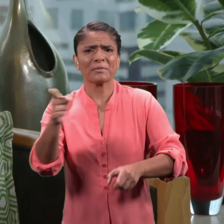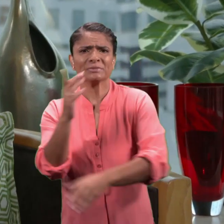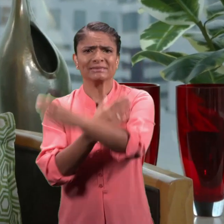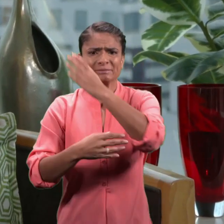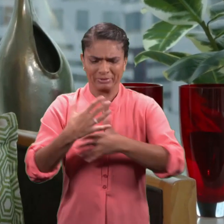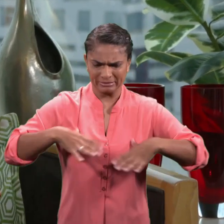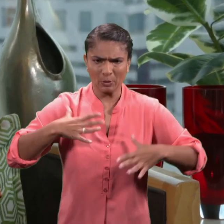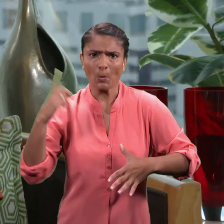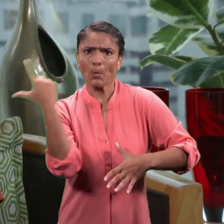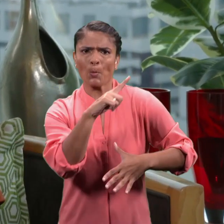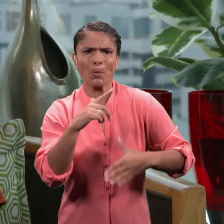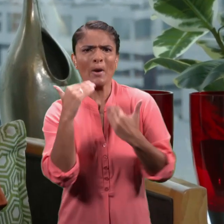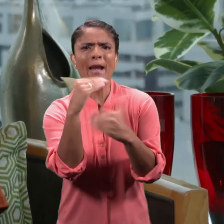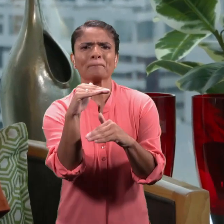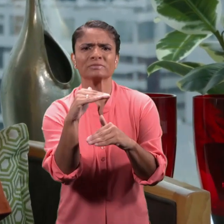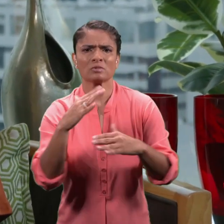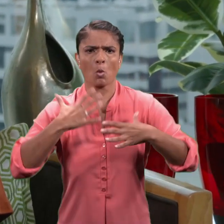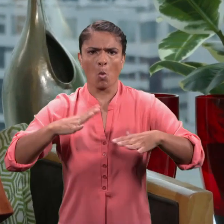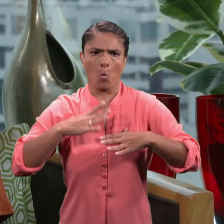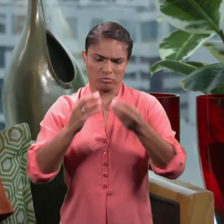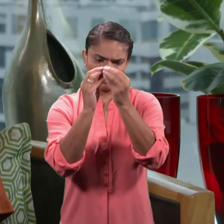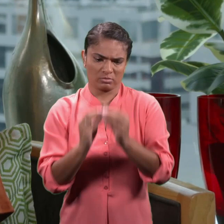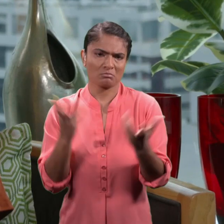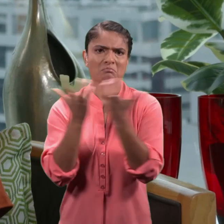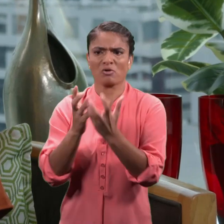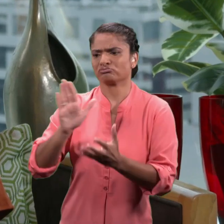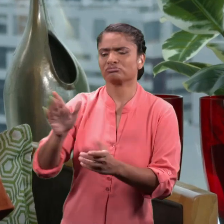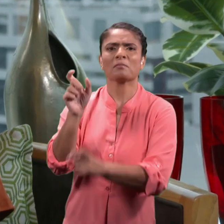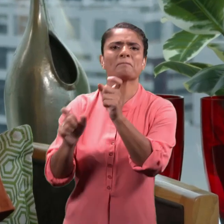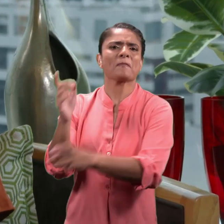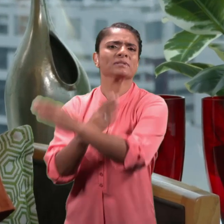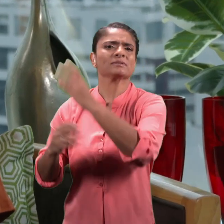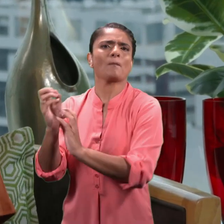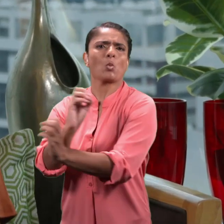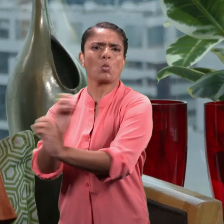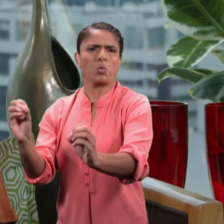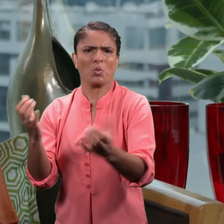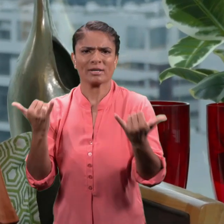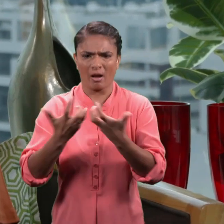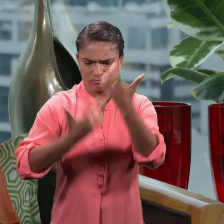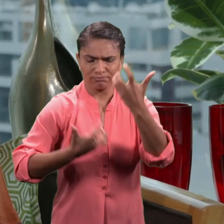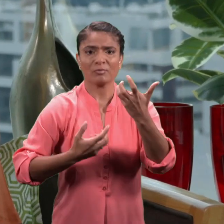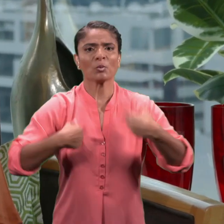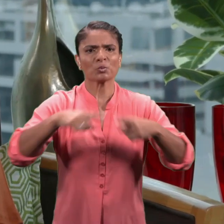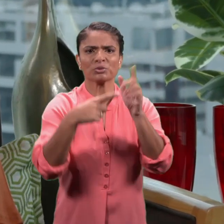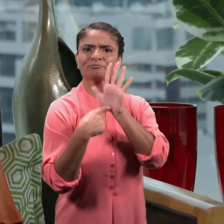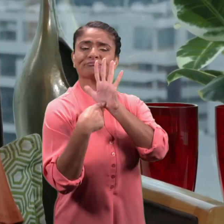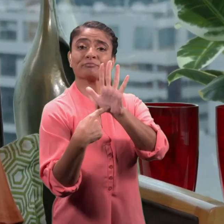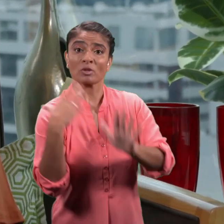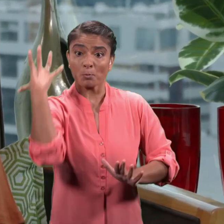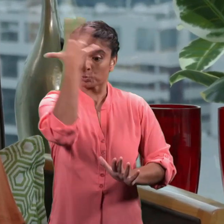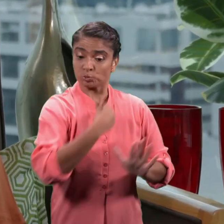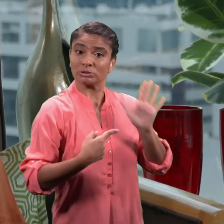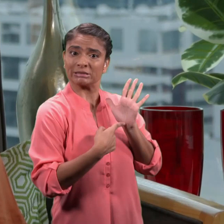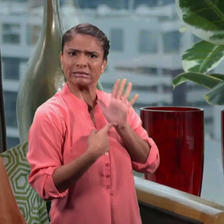disabilities, the options are usually limited as clothes are primarily designed for non-disabled persons. This episode aims to challenge the